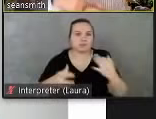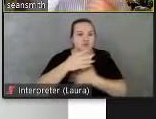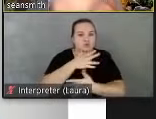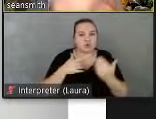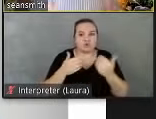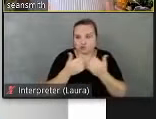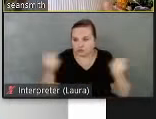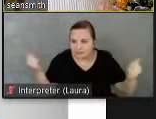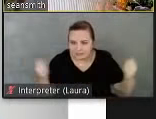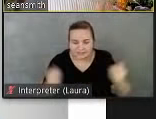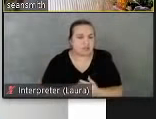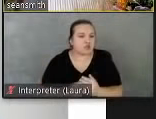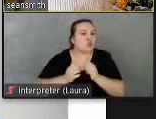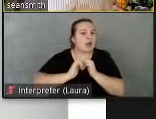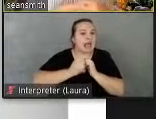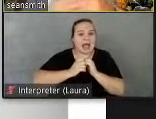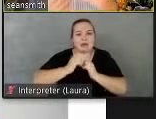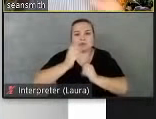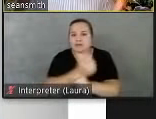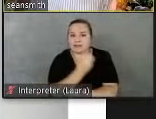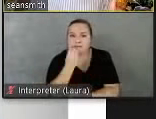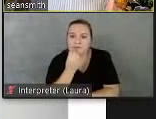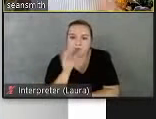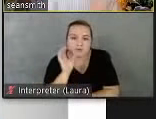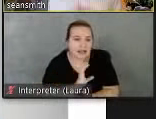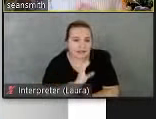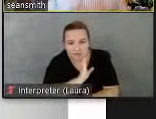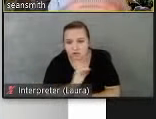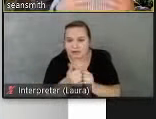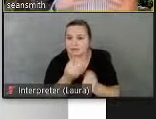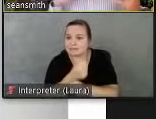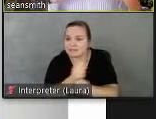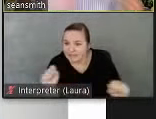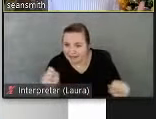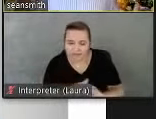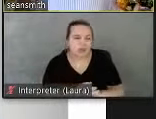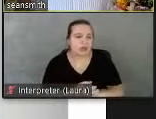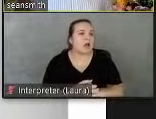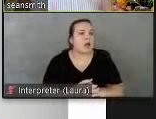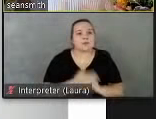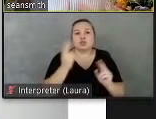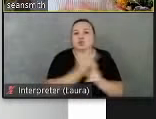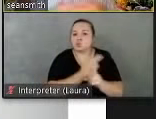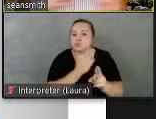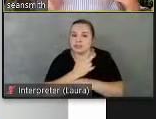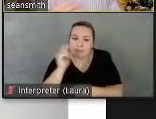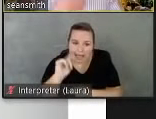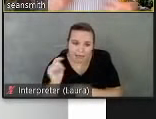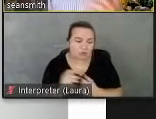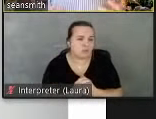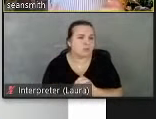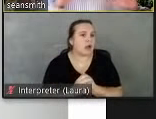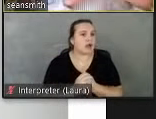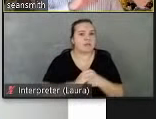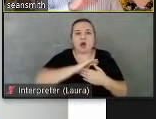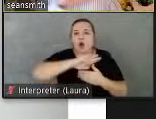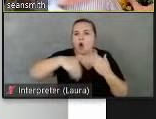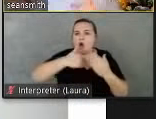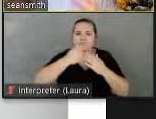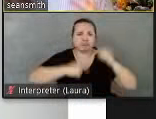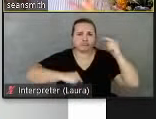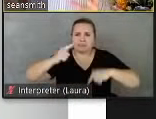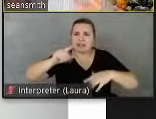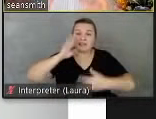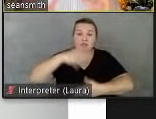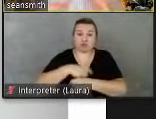to how to get your food at the cafeteria in a safe way to using the restroom, all those different things. They created videos